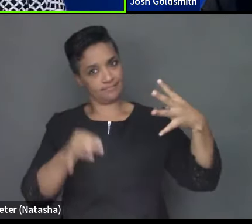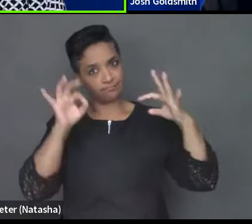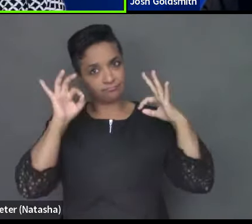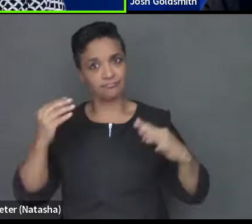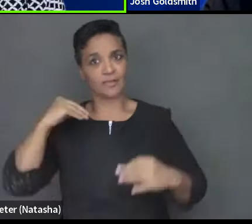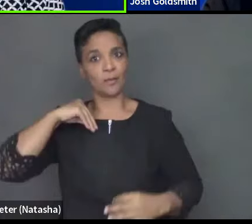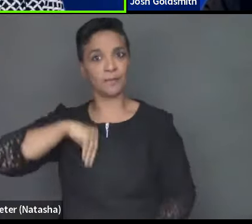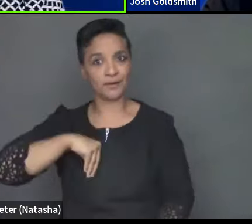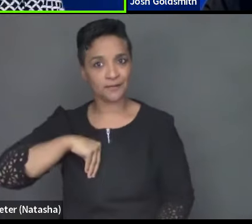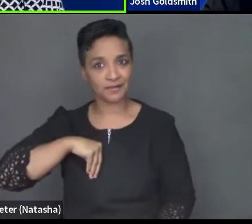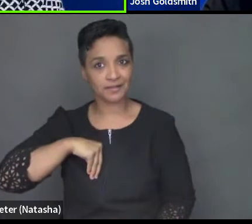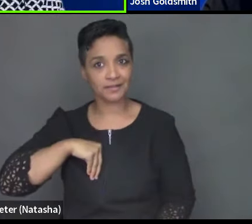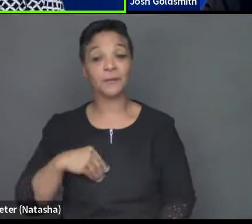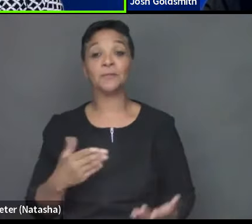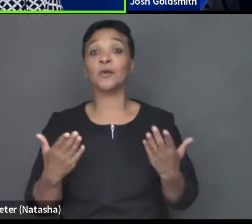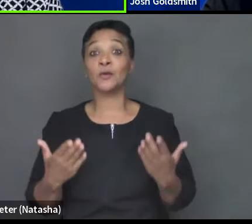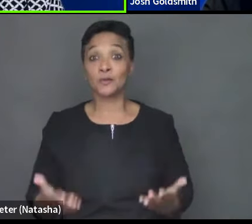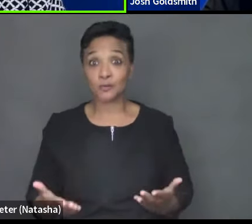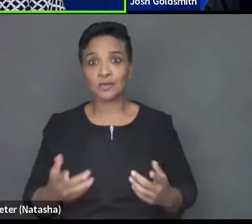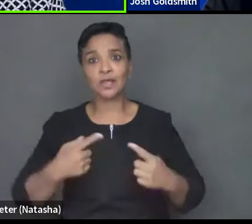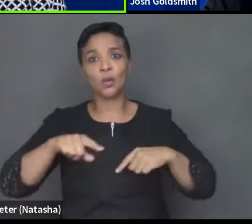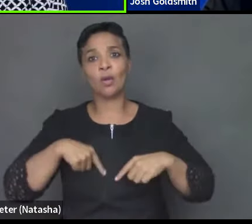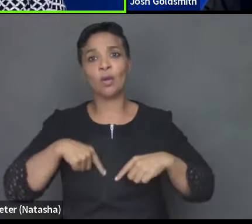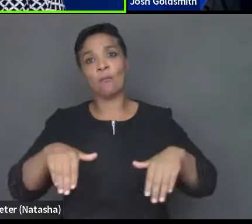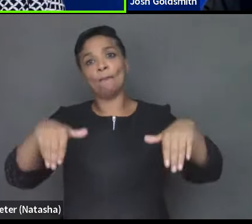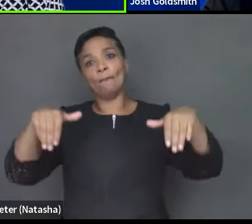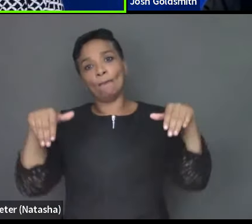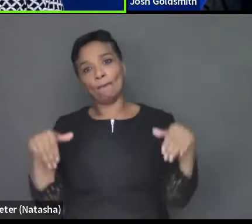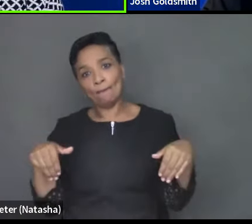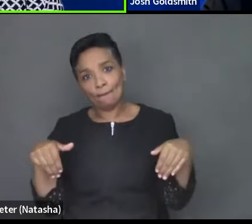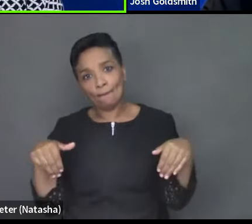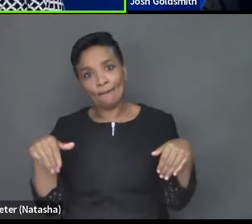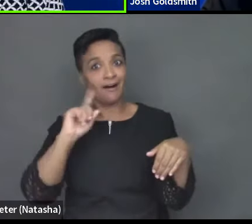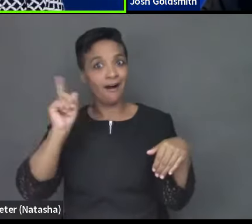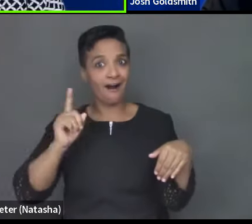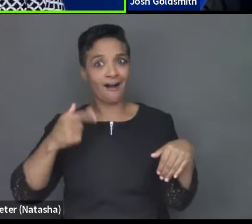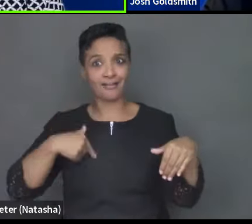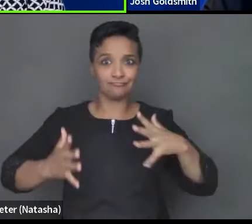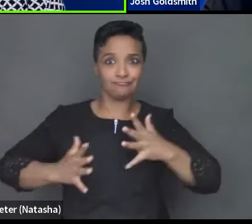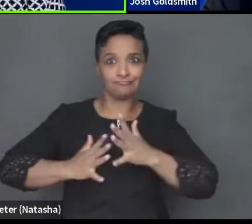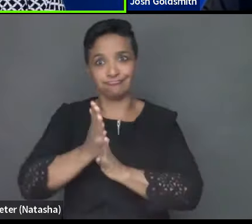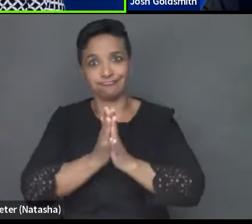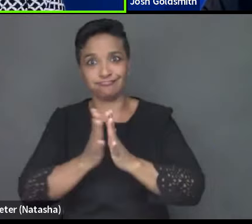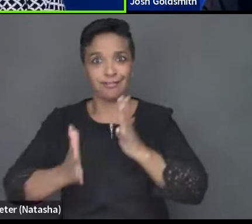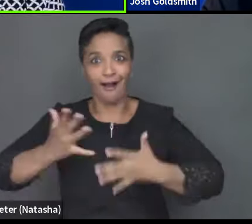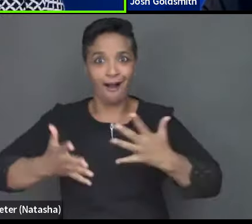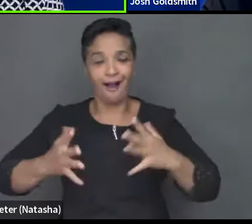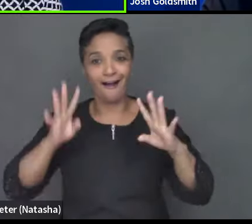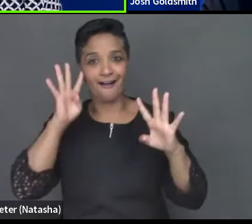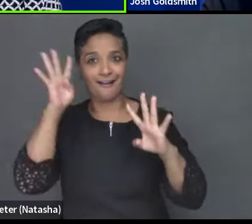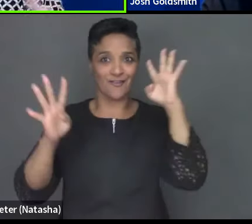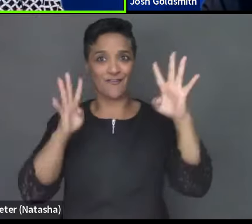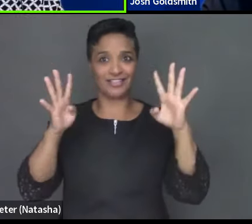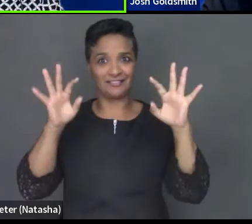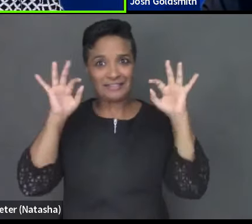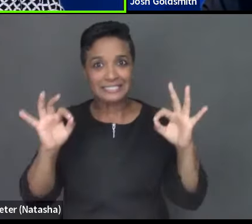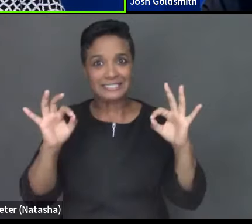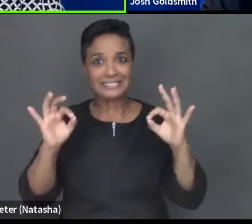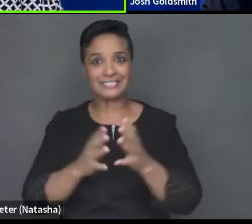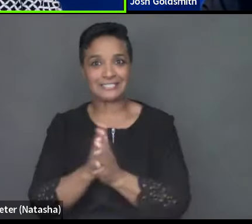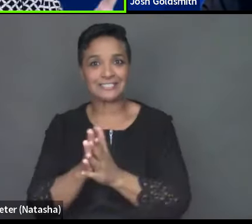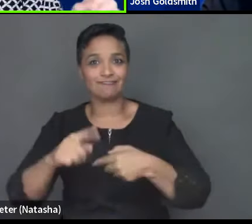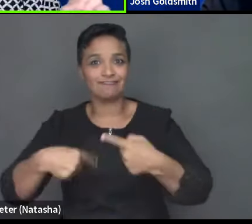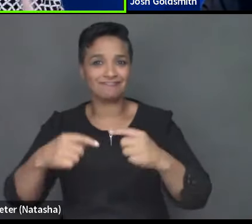for you today some interactive, innovative, that's the key word of the summit, and fun activities. So we're going to tell you about the